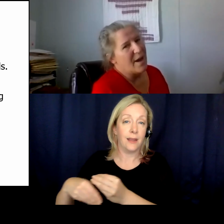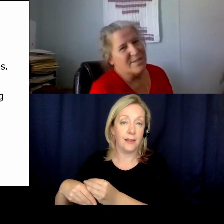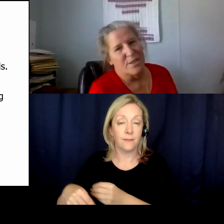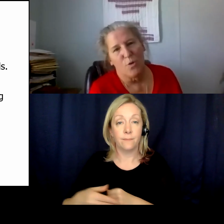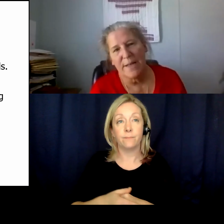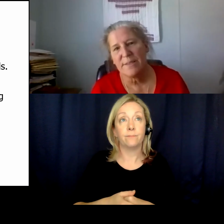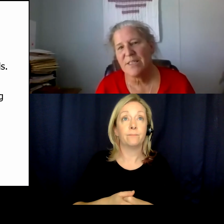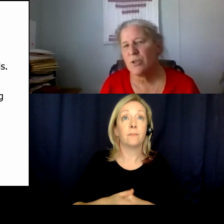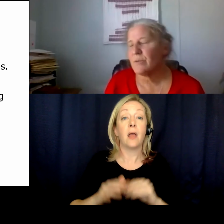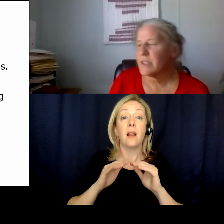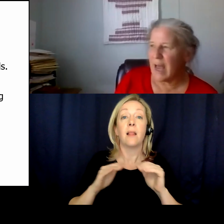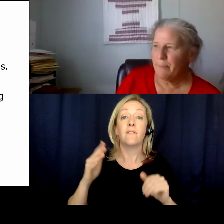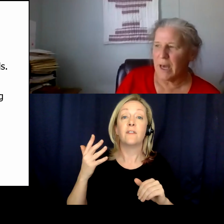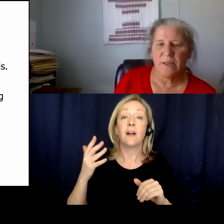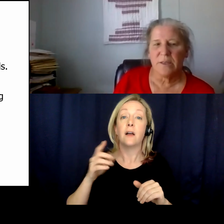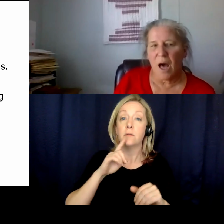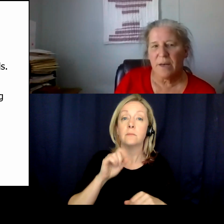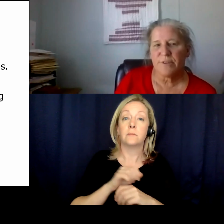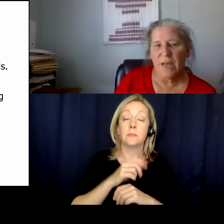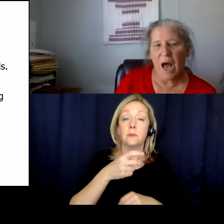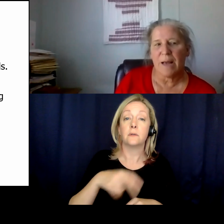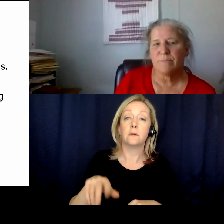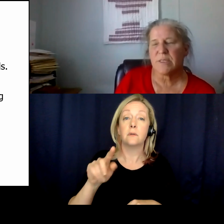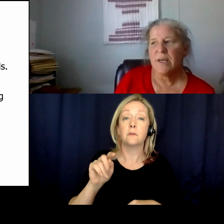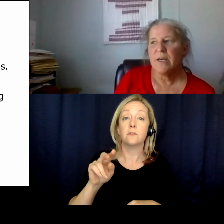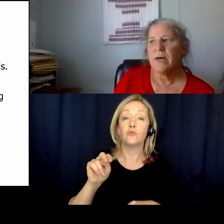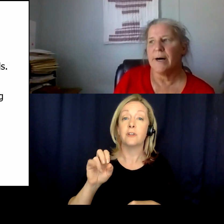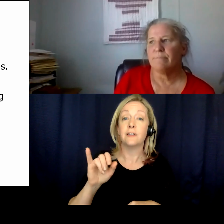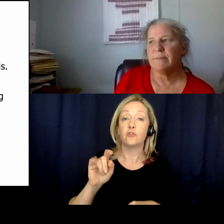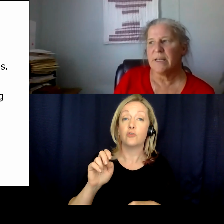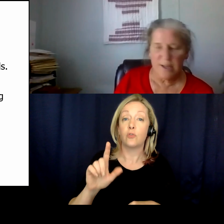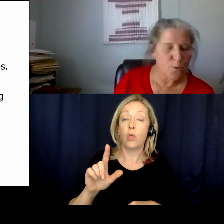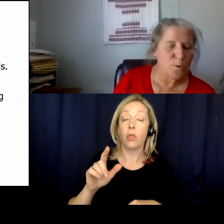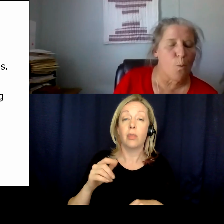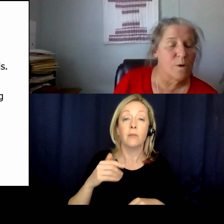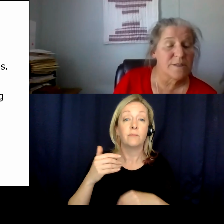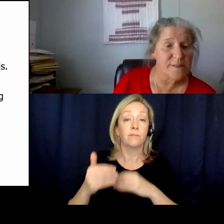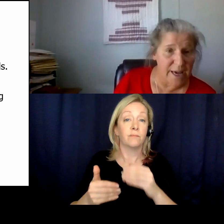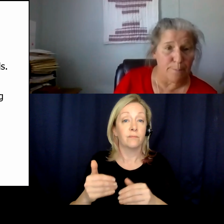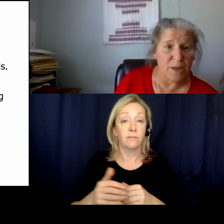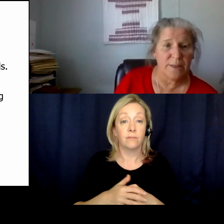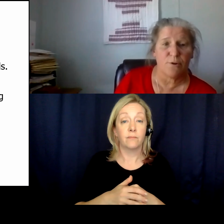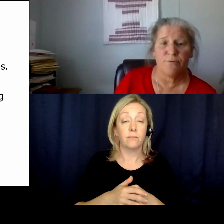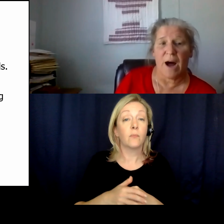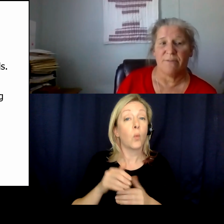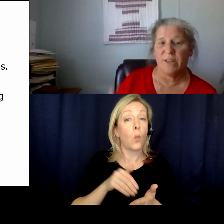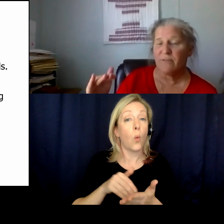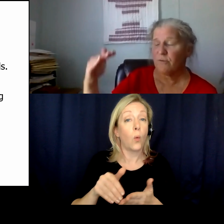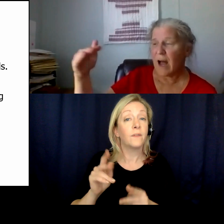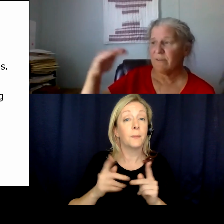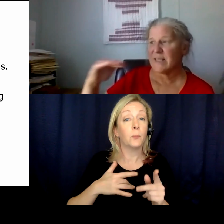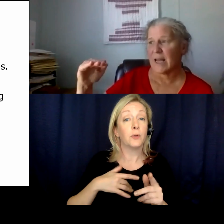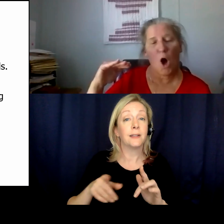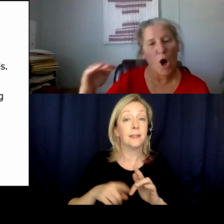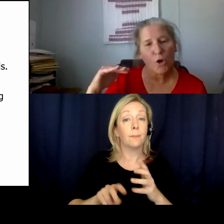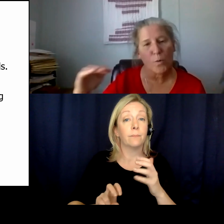level 5 is a transitional step, and a lot of times individuals will skip level 5. Level